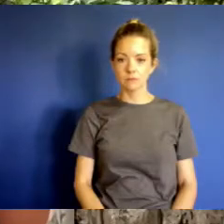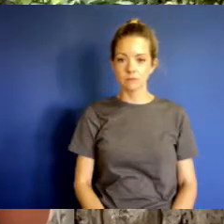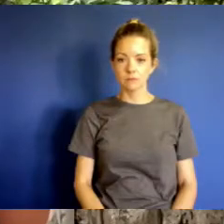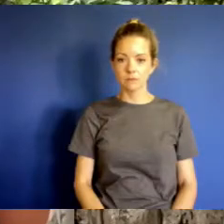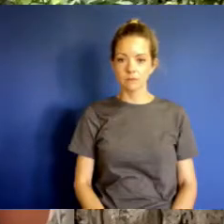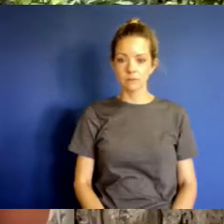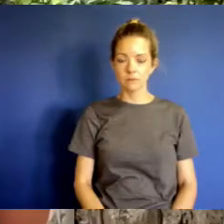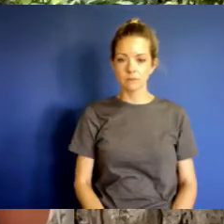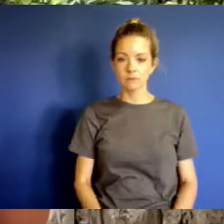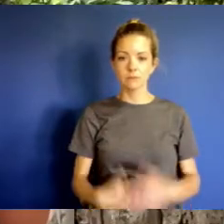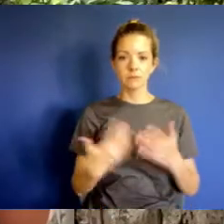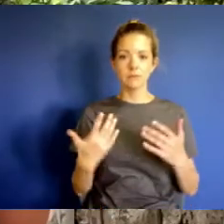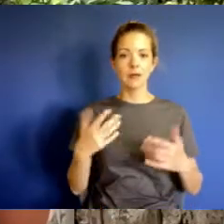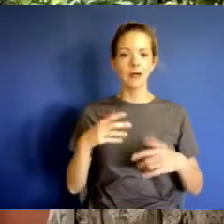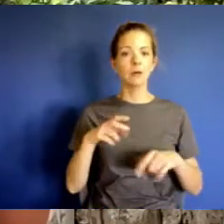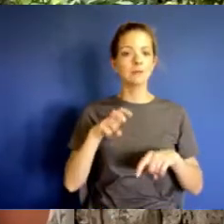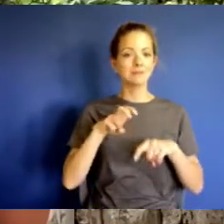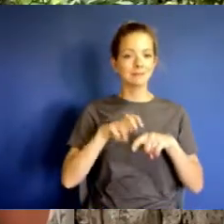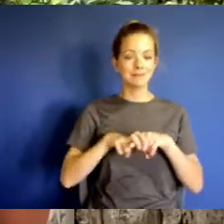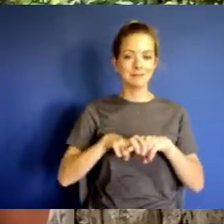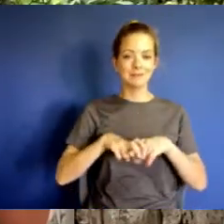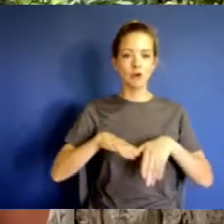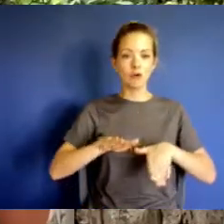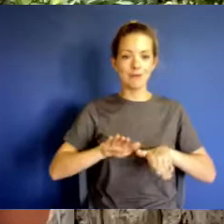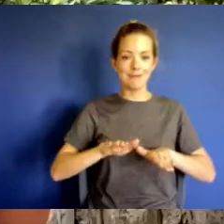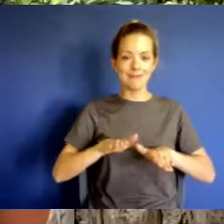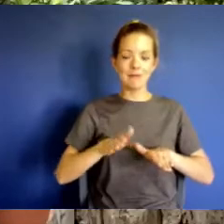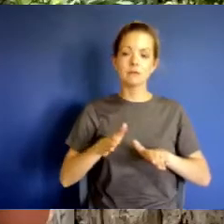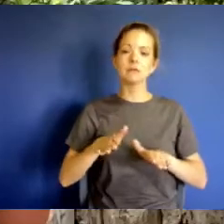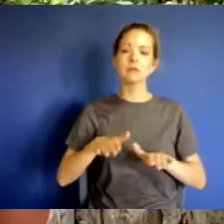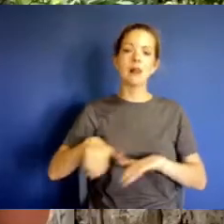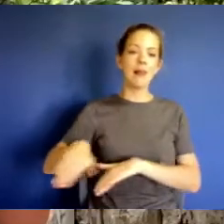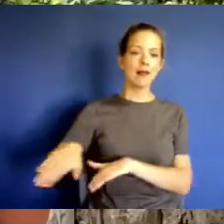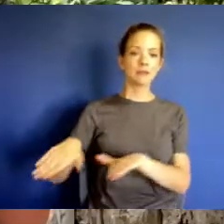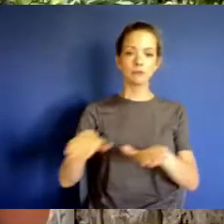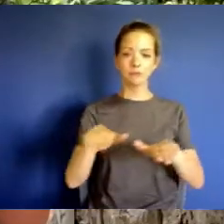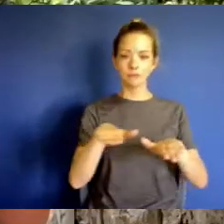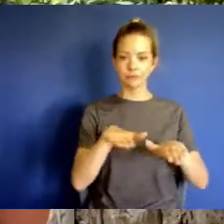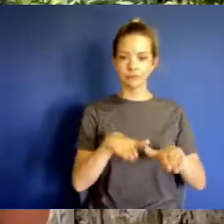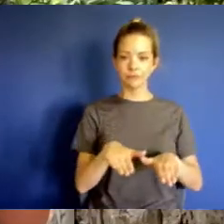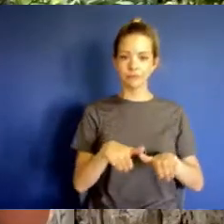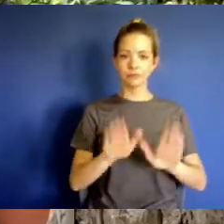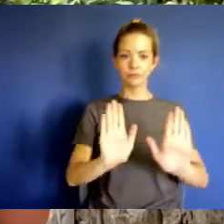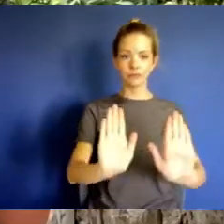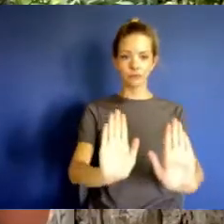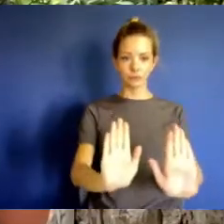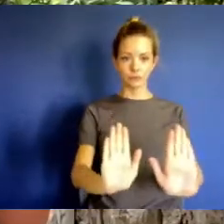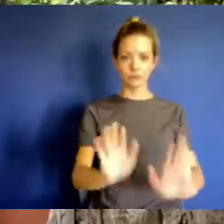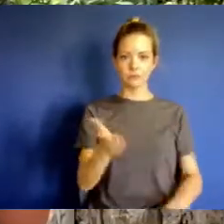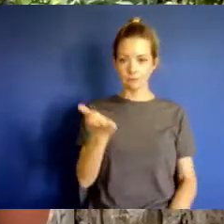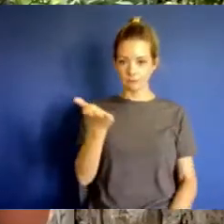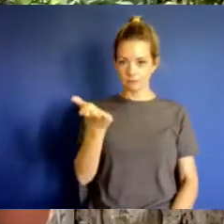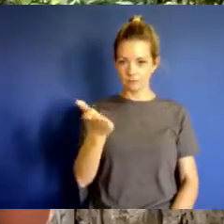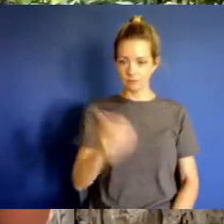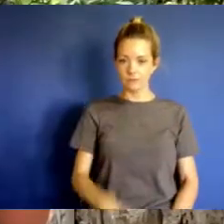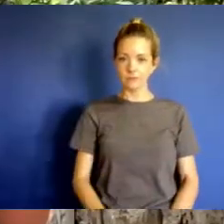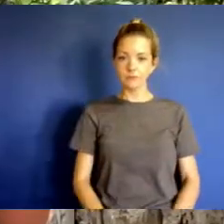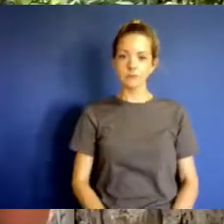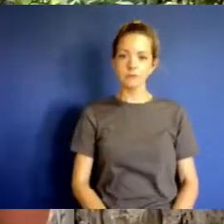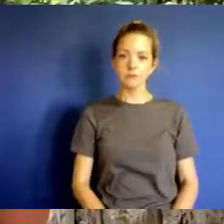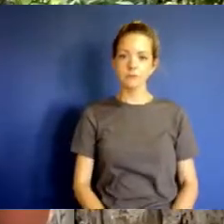And then release. We're going to sit onto our heels and bring our legs around to the